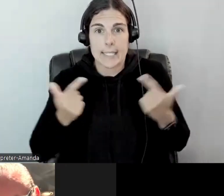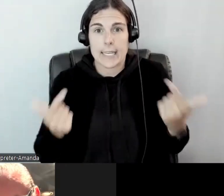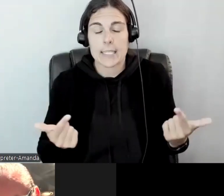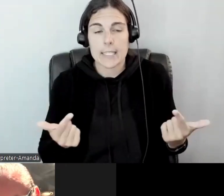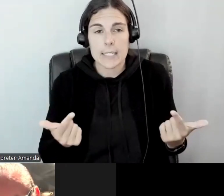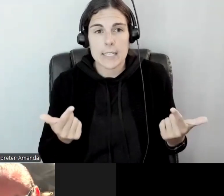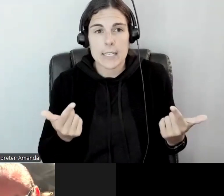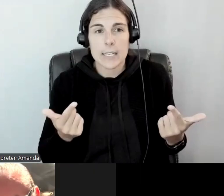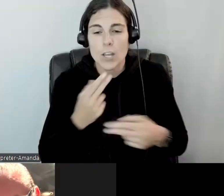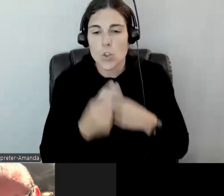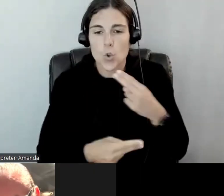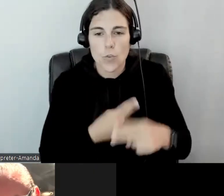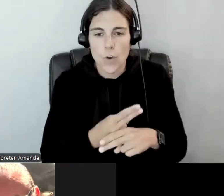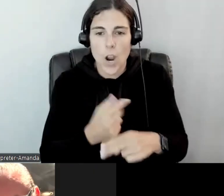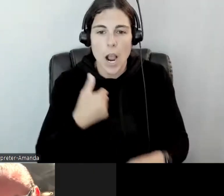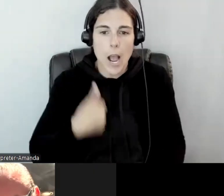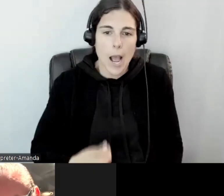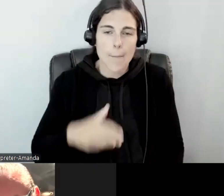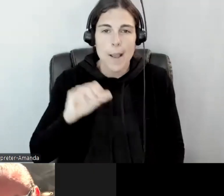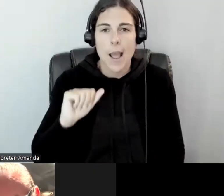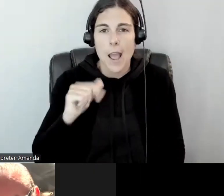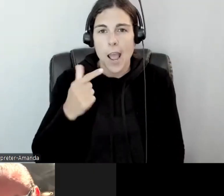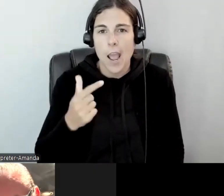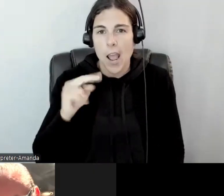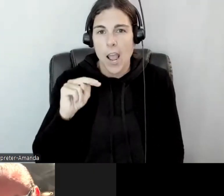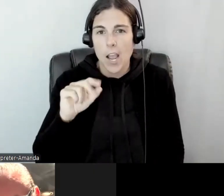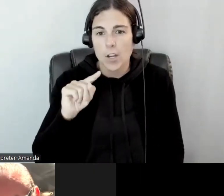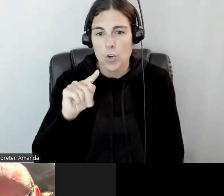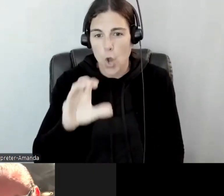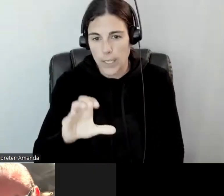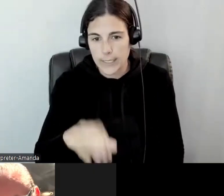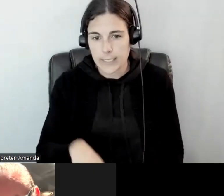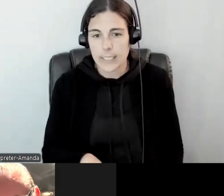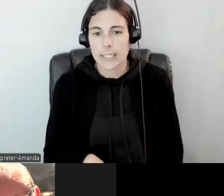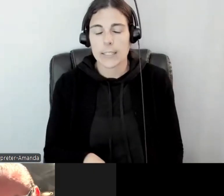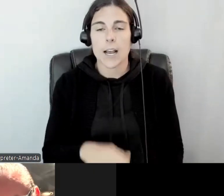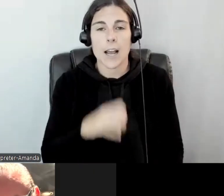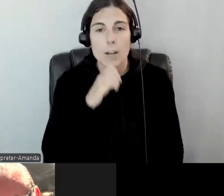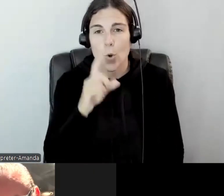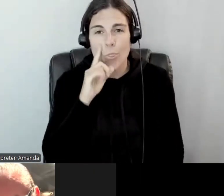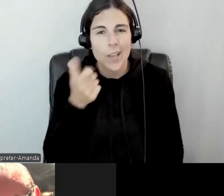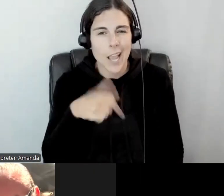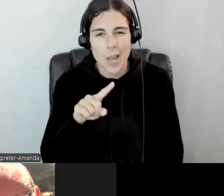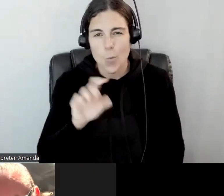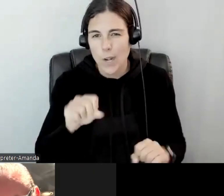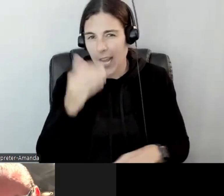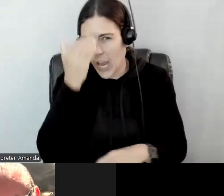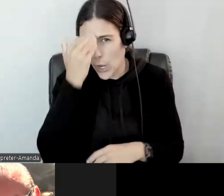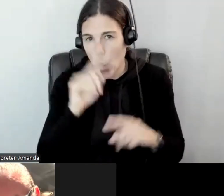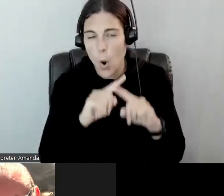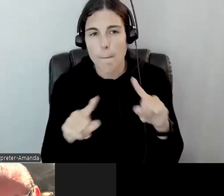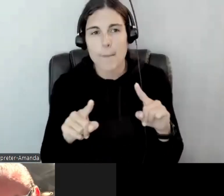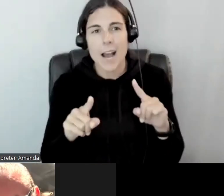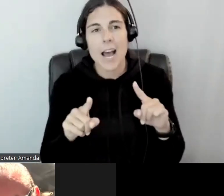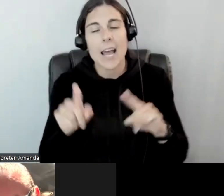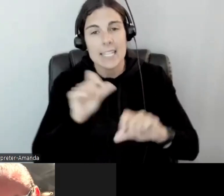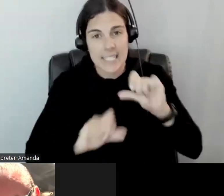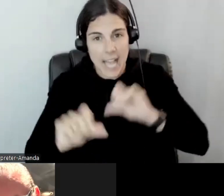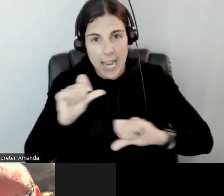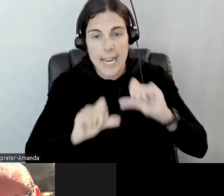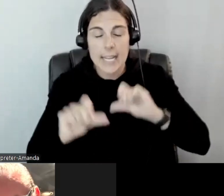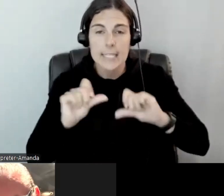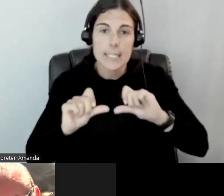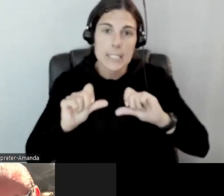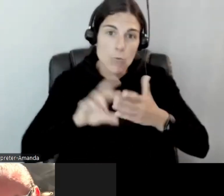because I don't think anybody can know. But I do think the way we're going to find out is through scientific exploration